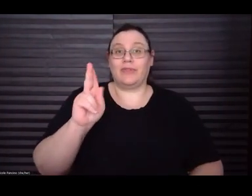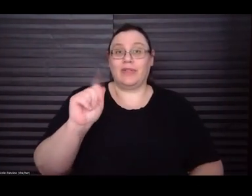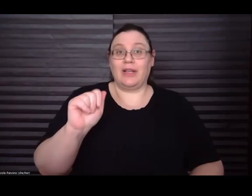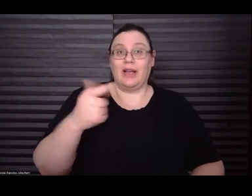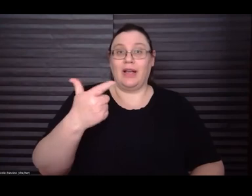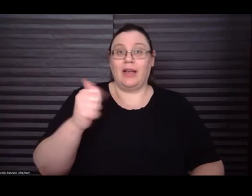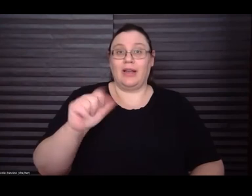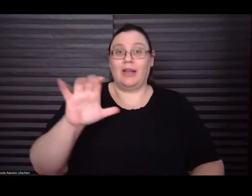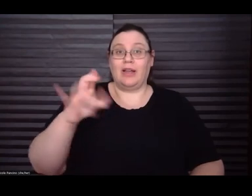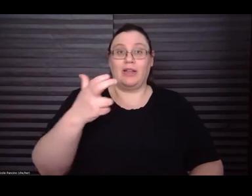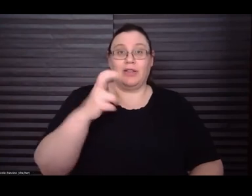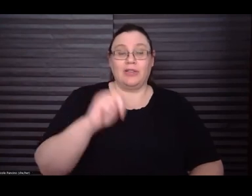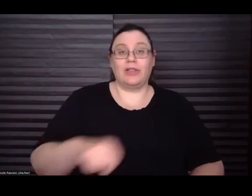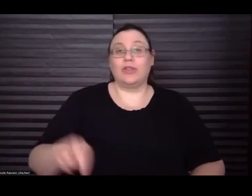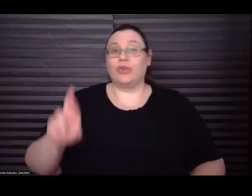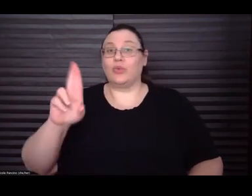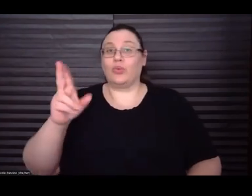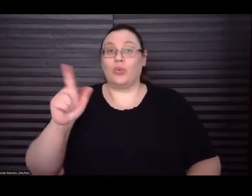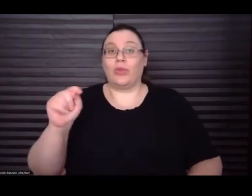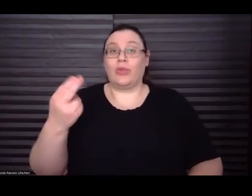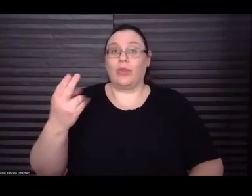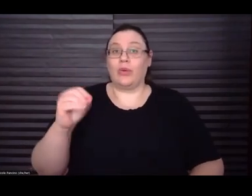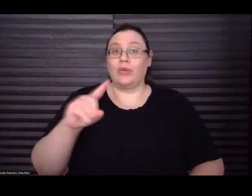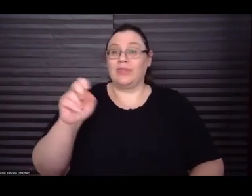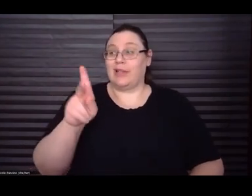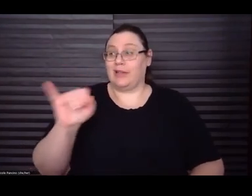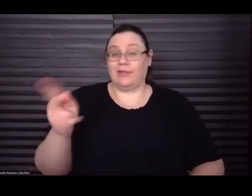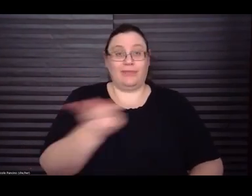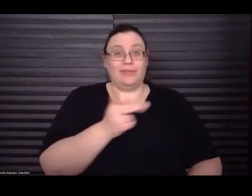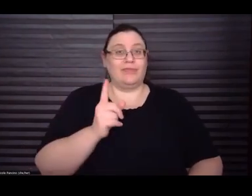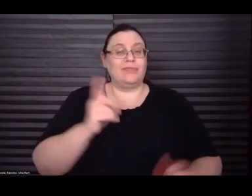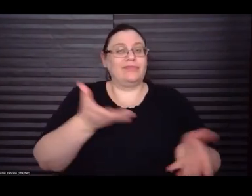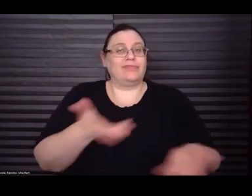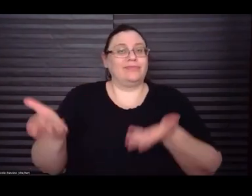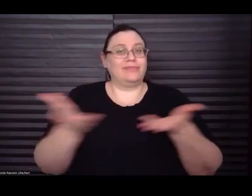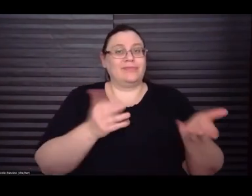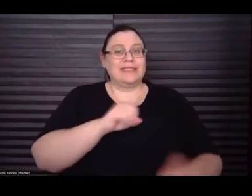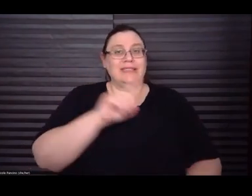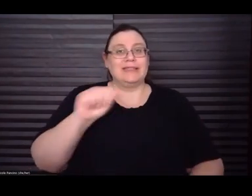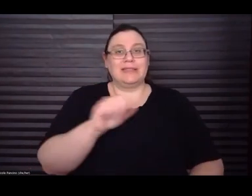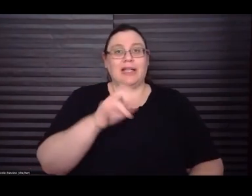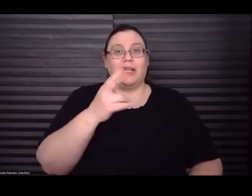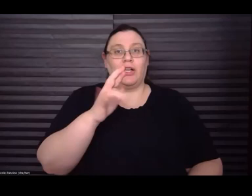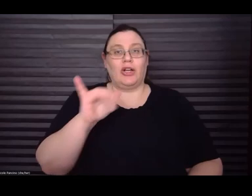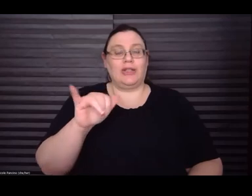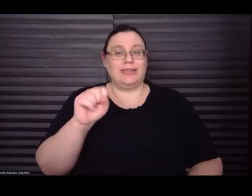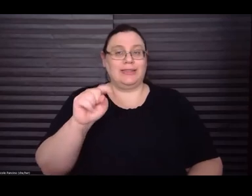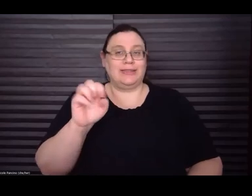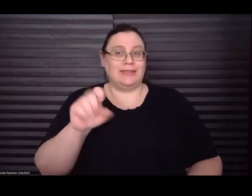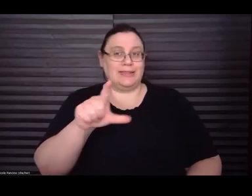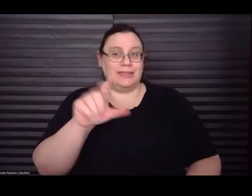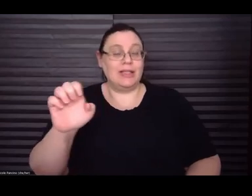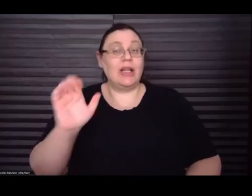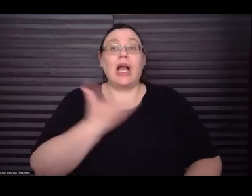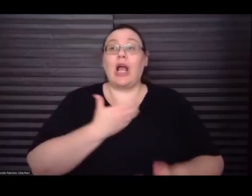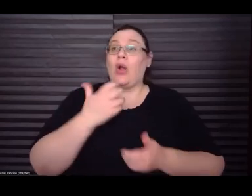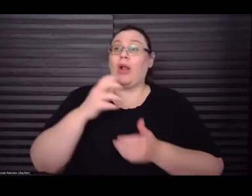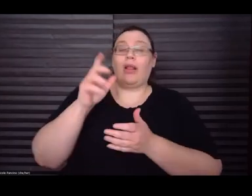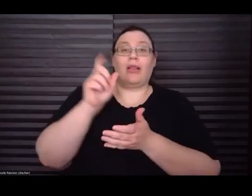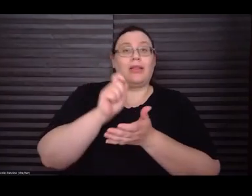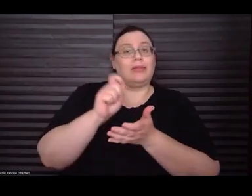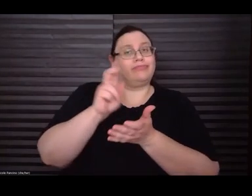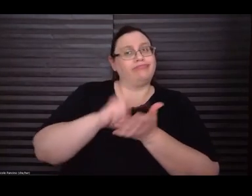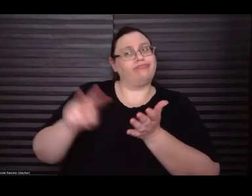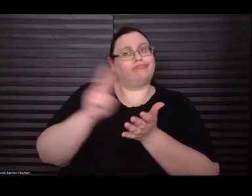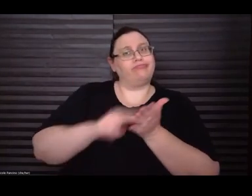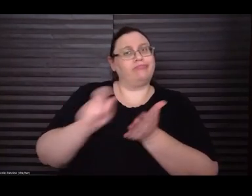and Ruth Ozeki, moderated by Zachary Steele, sponsored by the Authors Guild. Our literary partners and sponsors